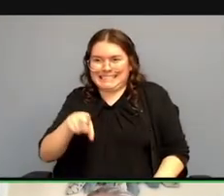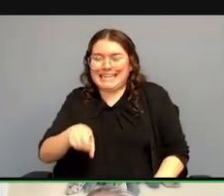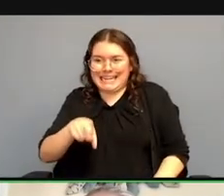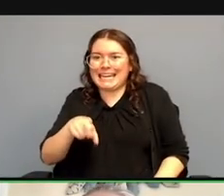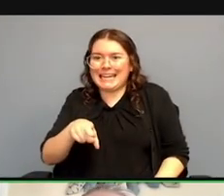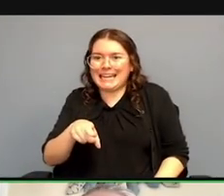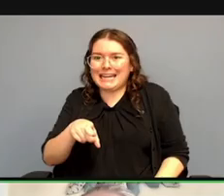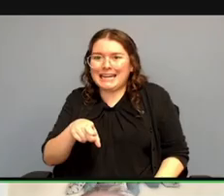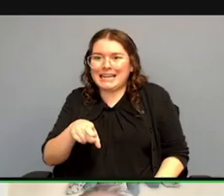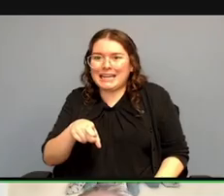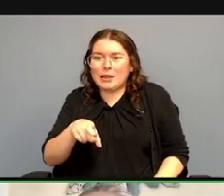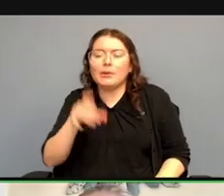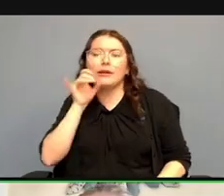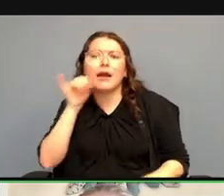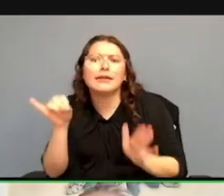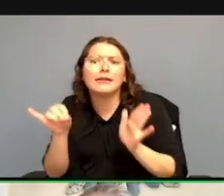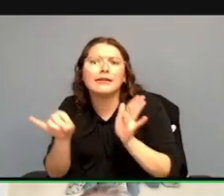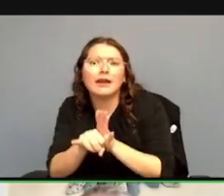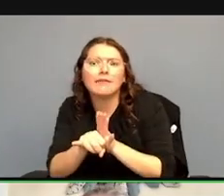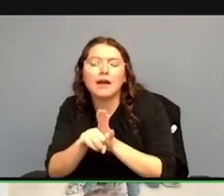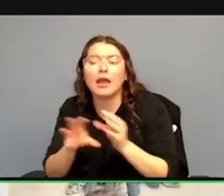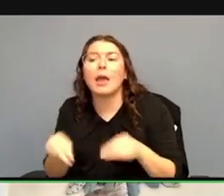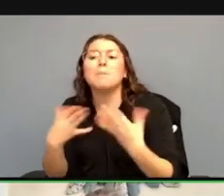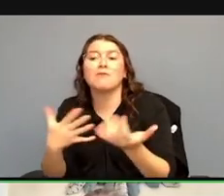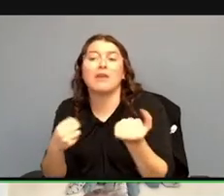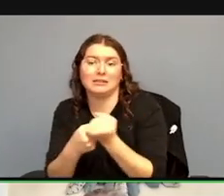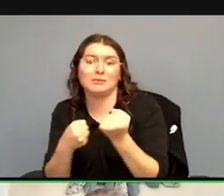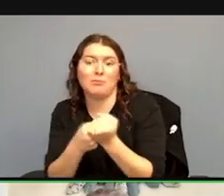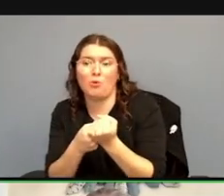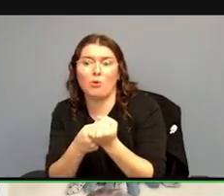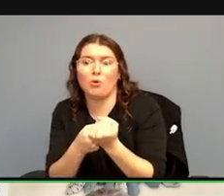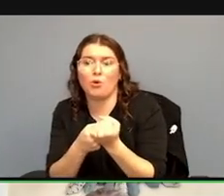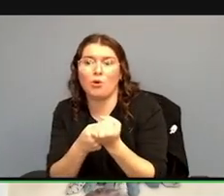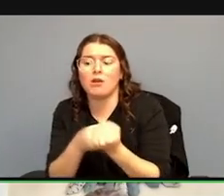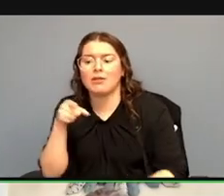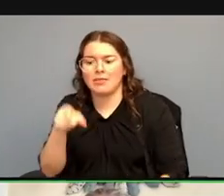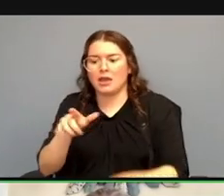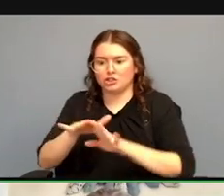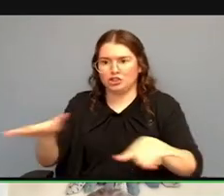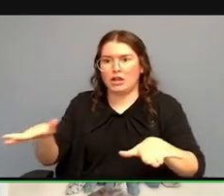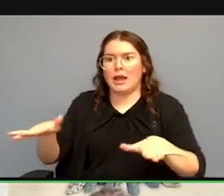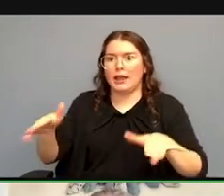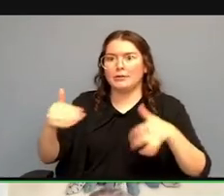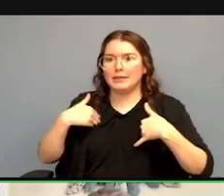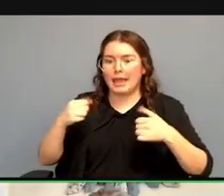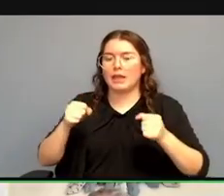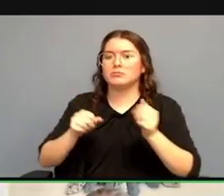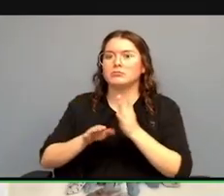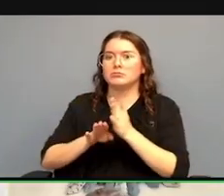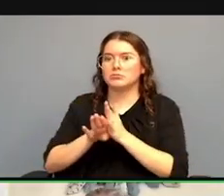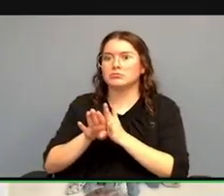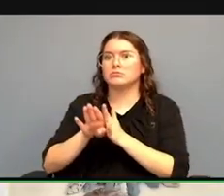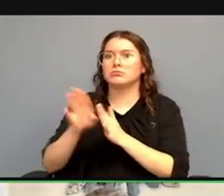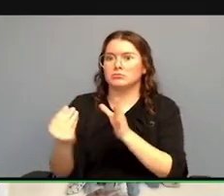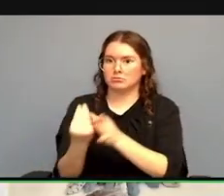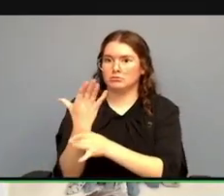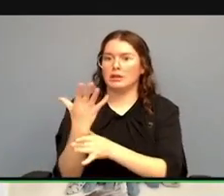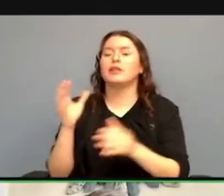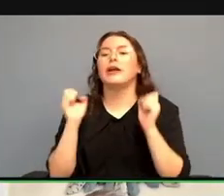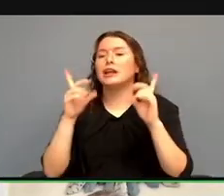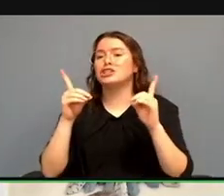need to identify and support in order to enable that child to make progress in their educational